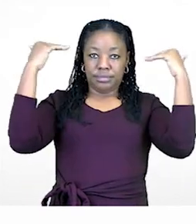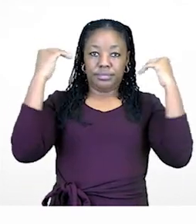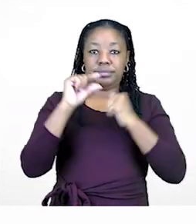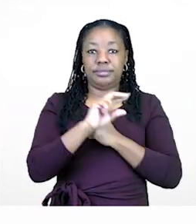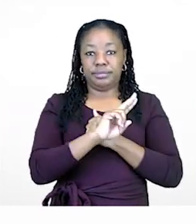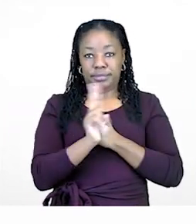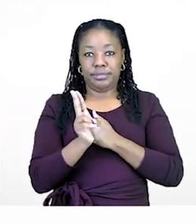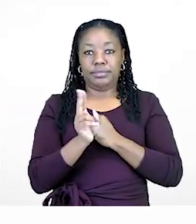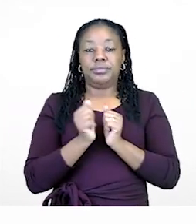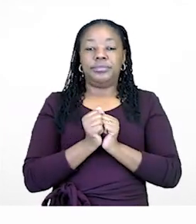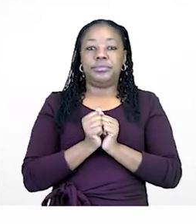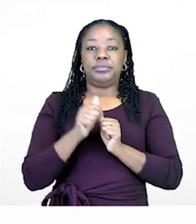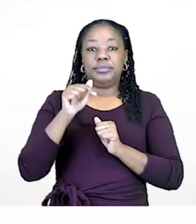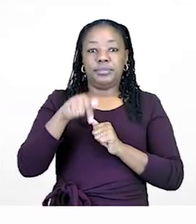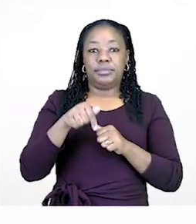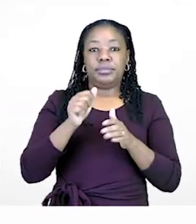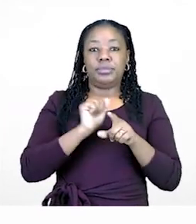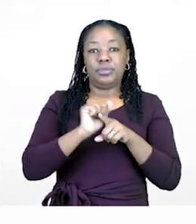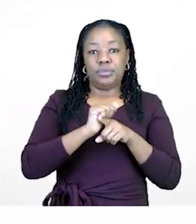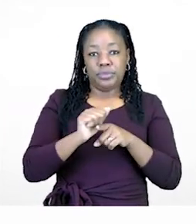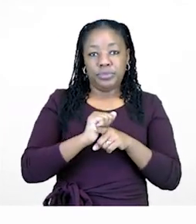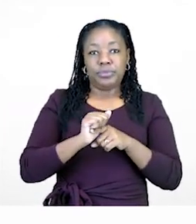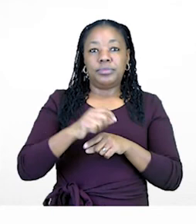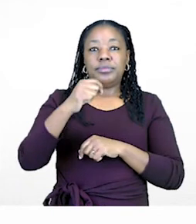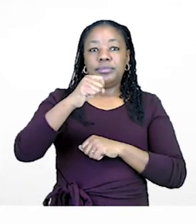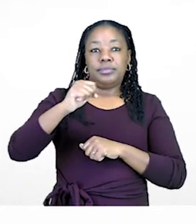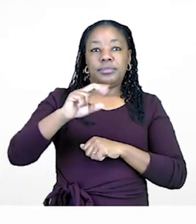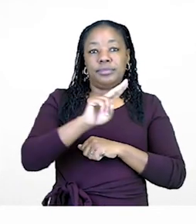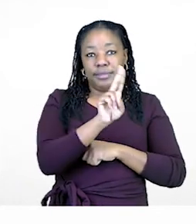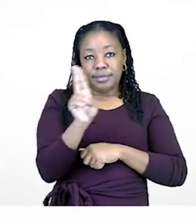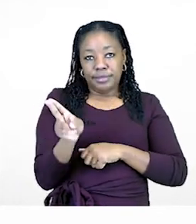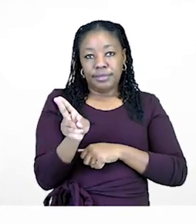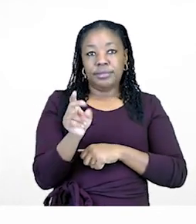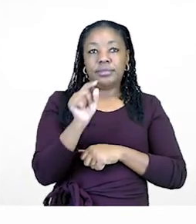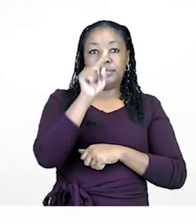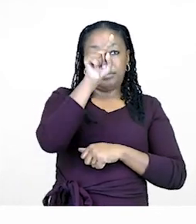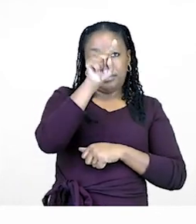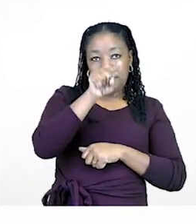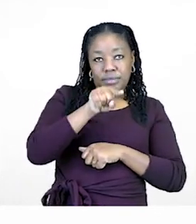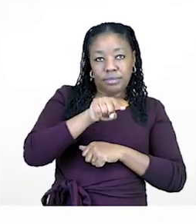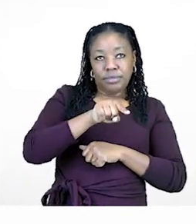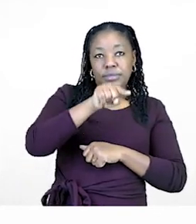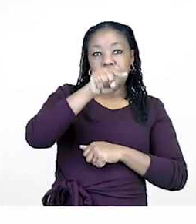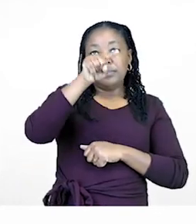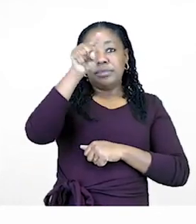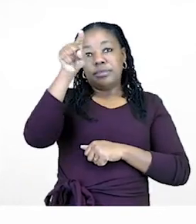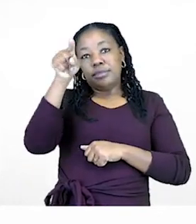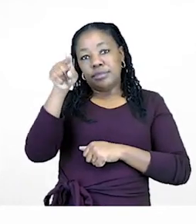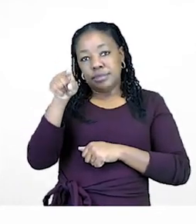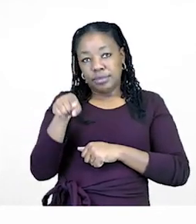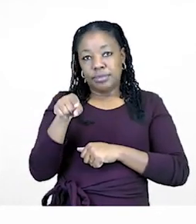the letter H, and you're going to make sure you trace it on the dotted